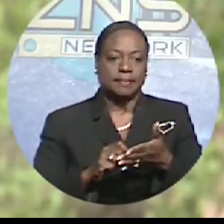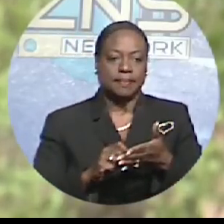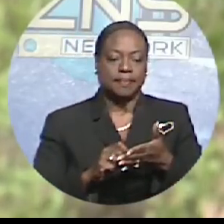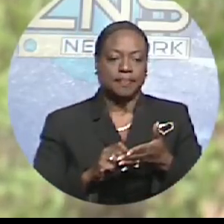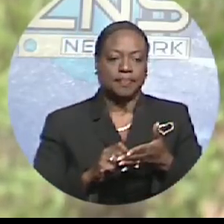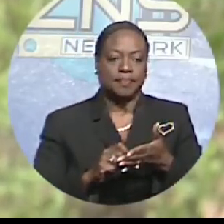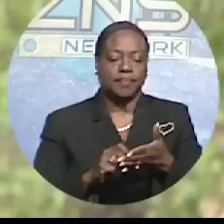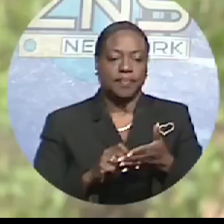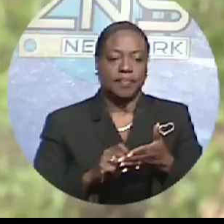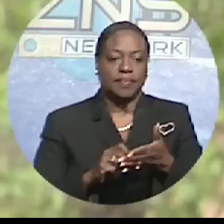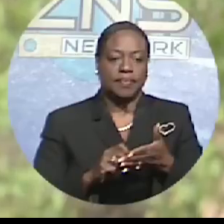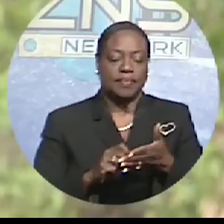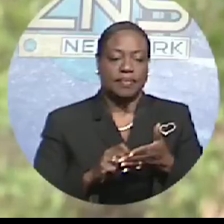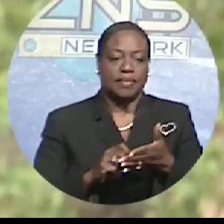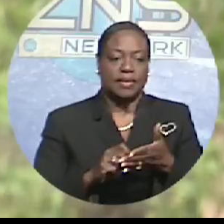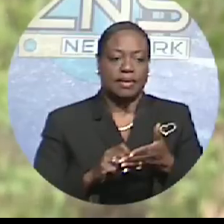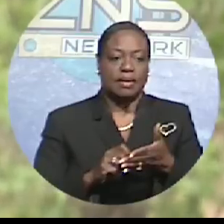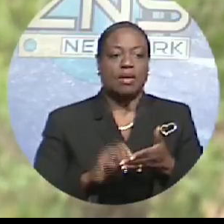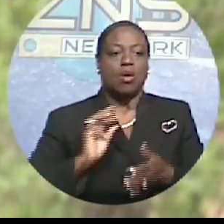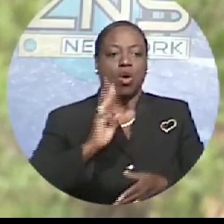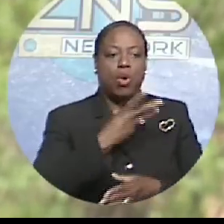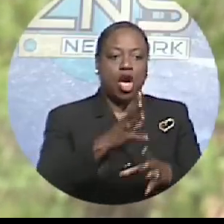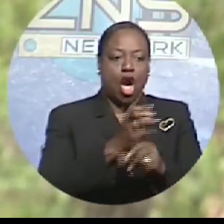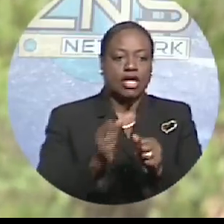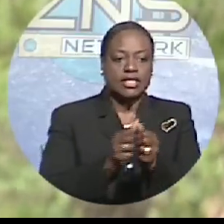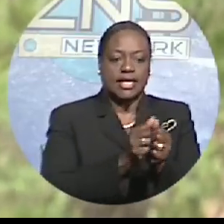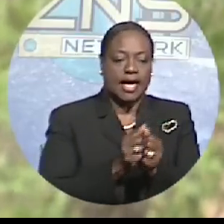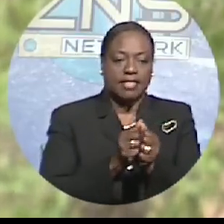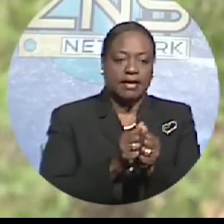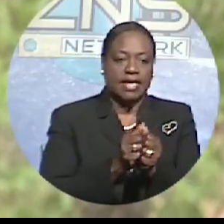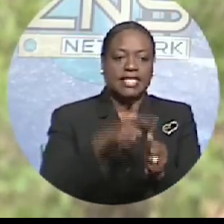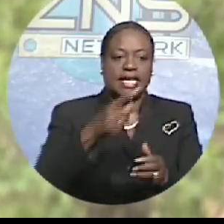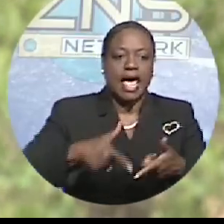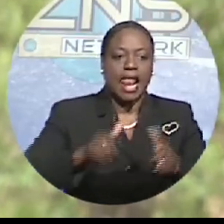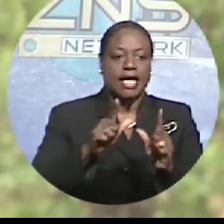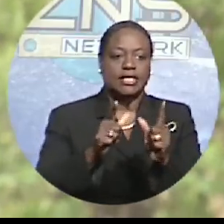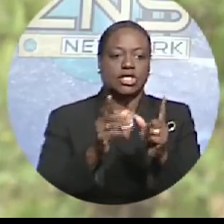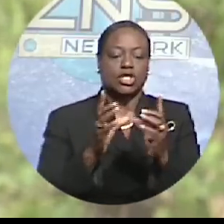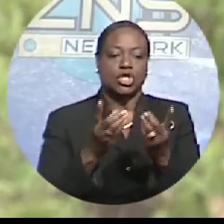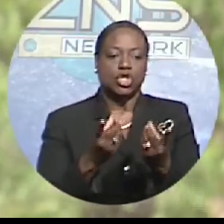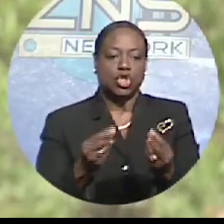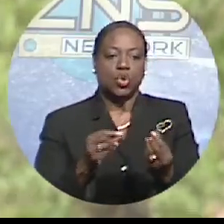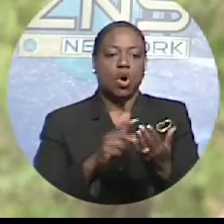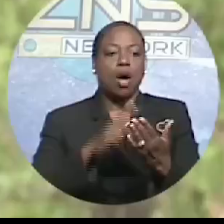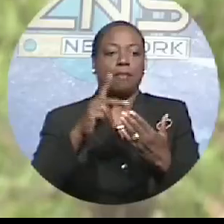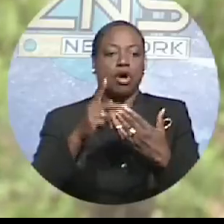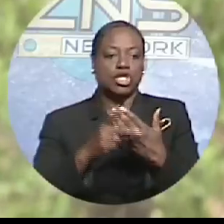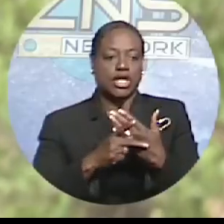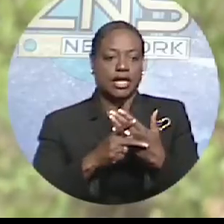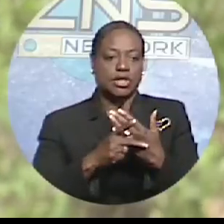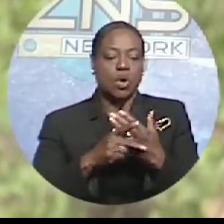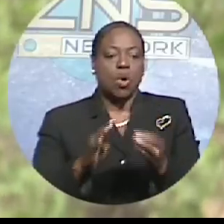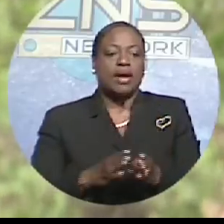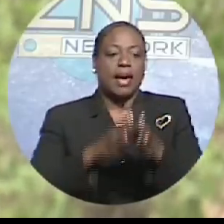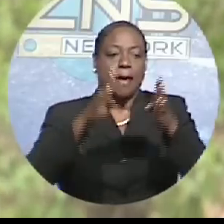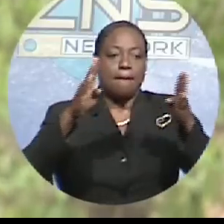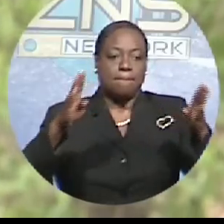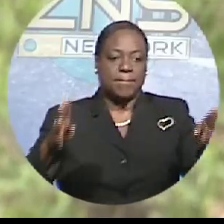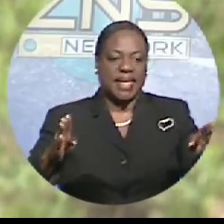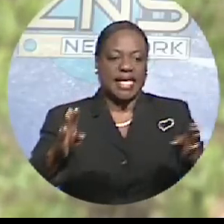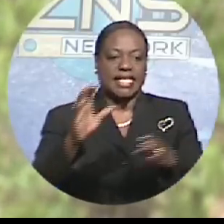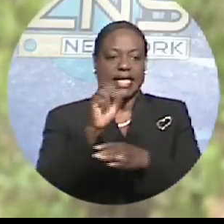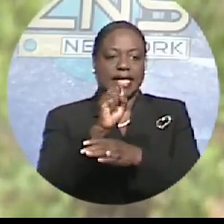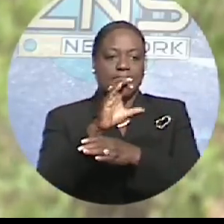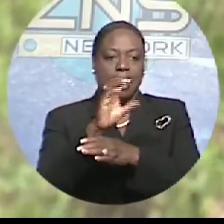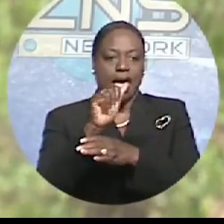making. And me and him got together and we said, well, let's do a project and we'll do it on a mass scale. So we've been collaborating